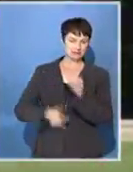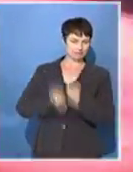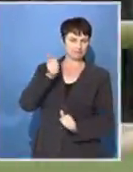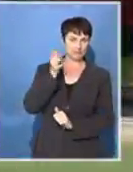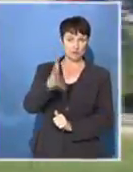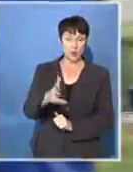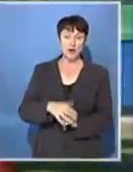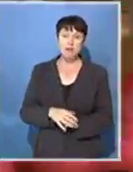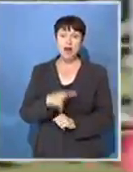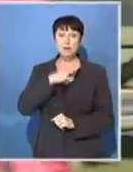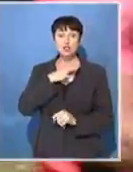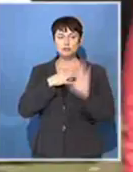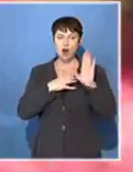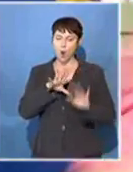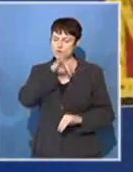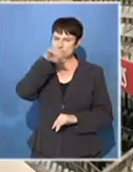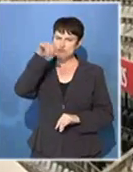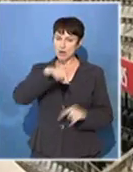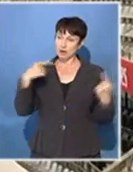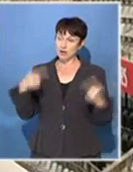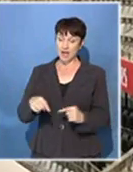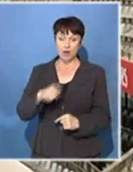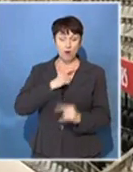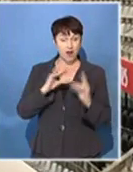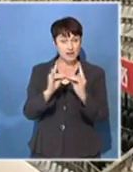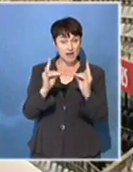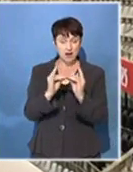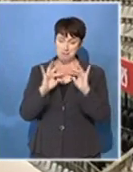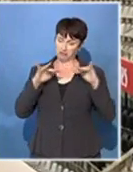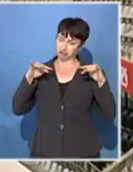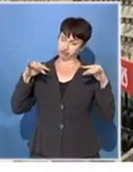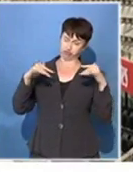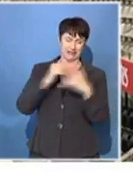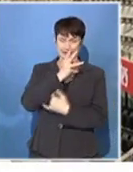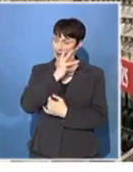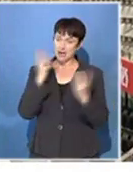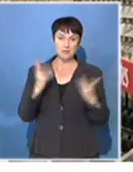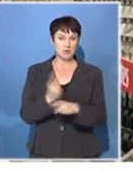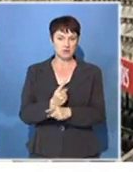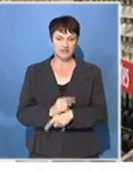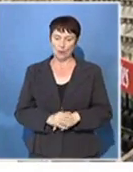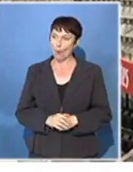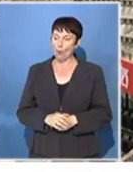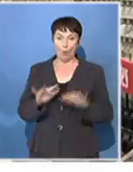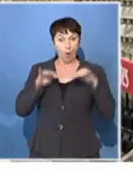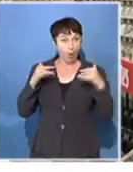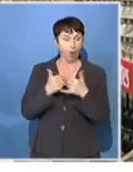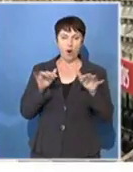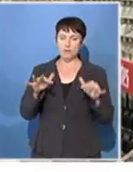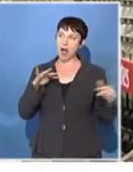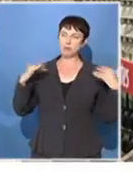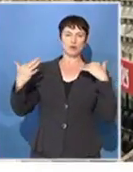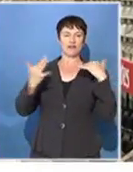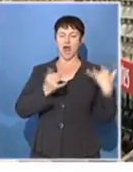playing in the mother city and in front of the capacity crowd. Playing here in Cape Town, the stadium, especially when it's full, it's always a really vibrant crowd, amazing